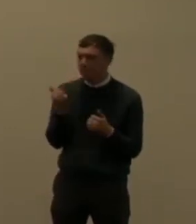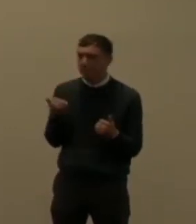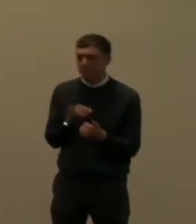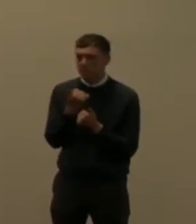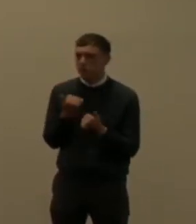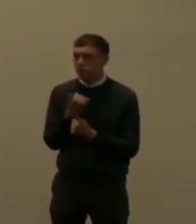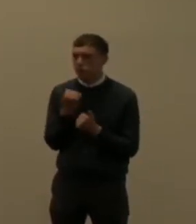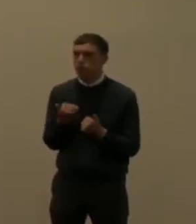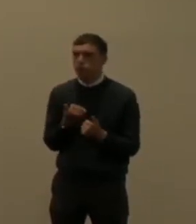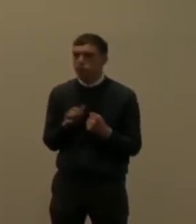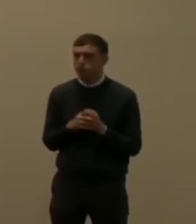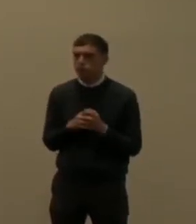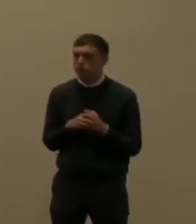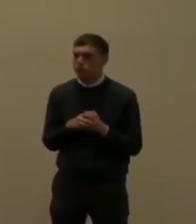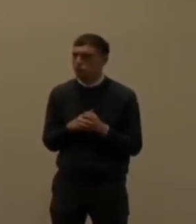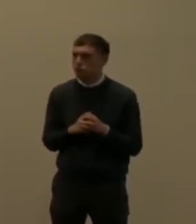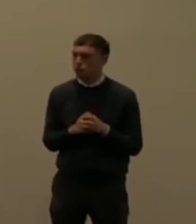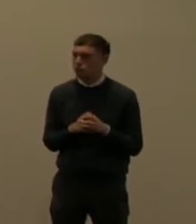that